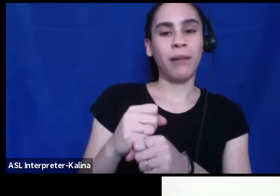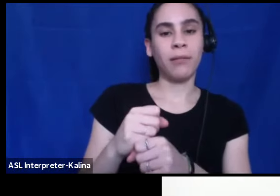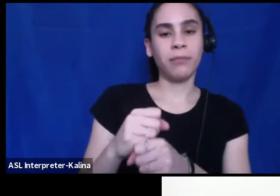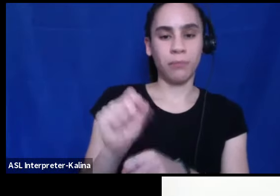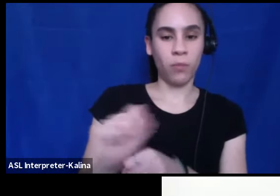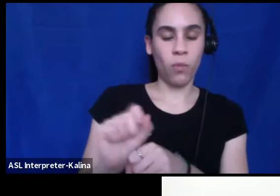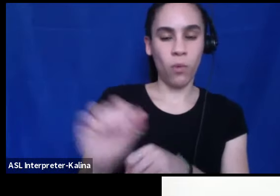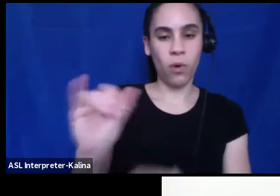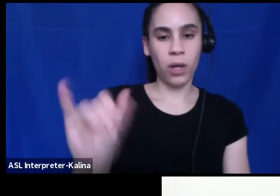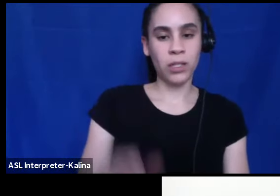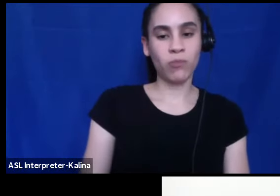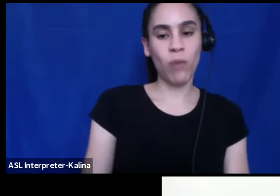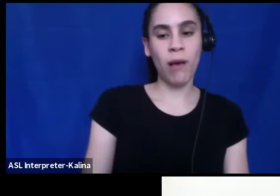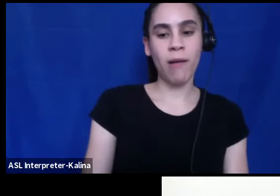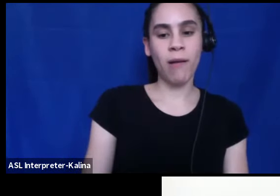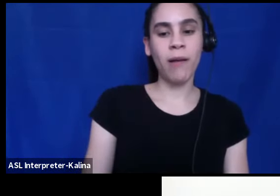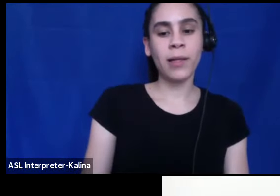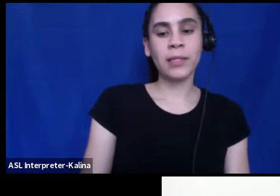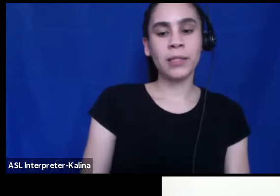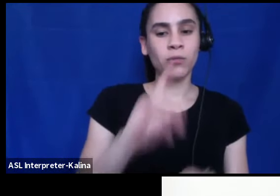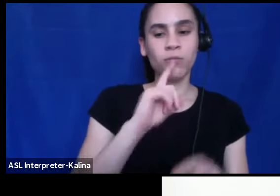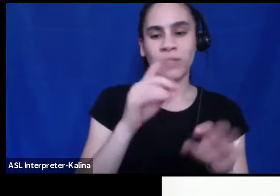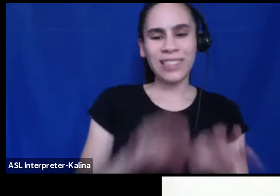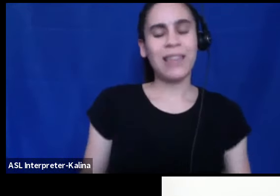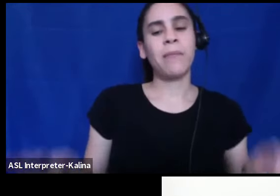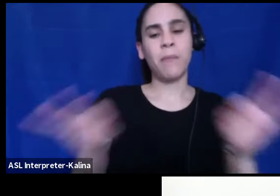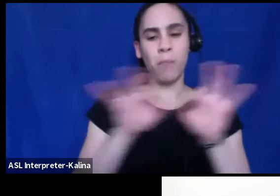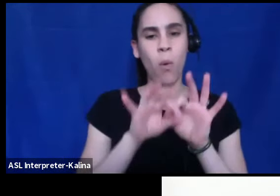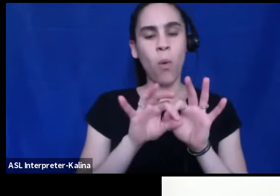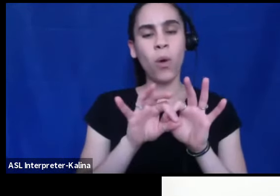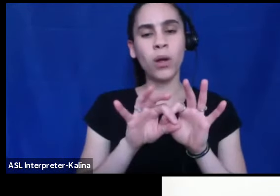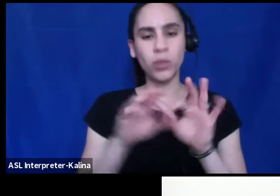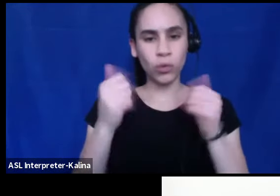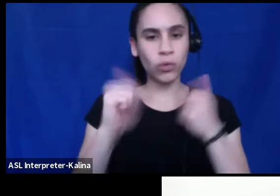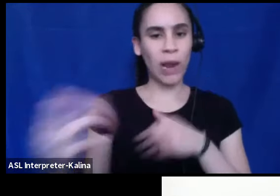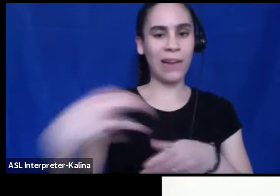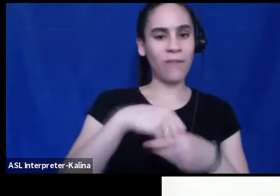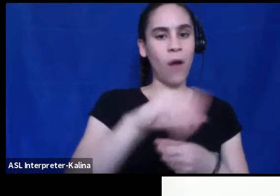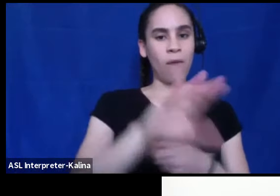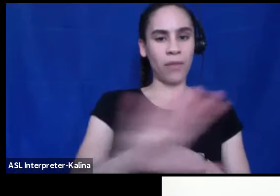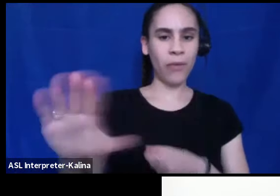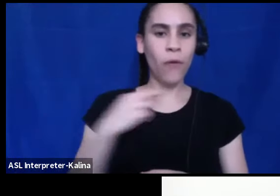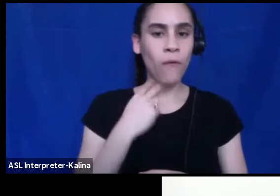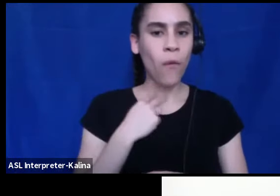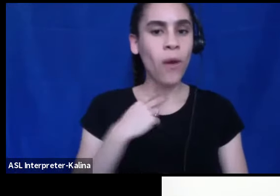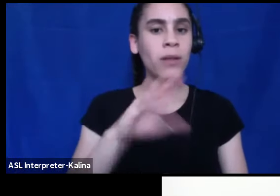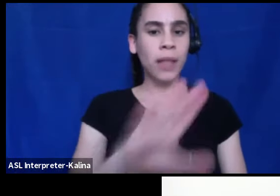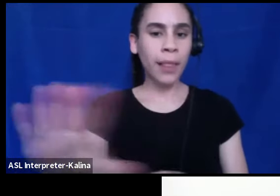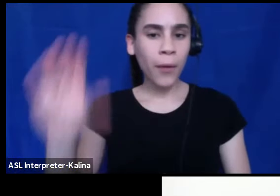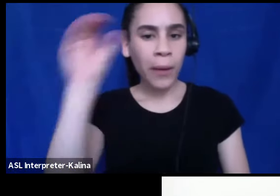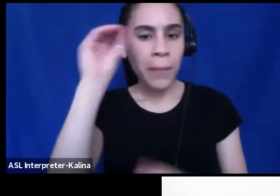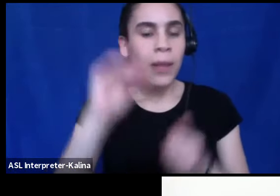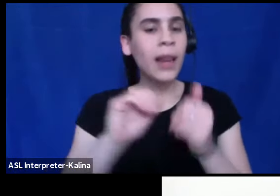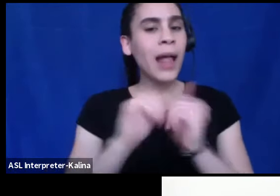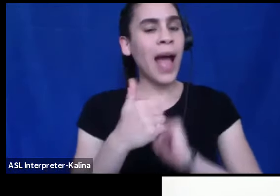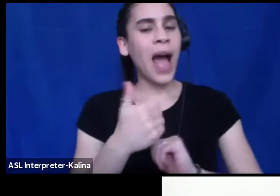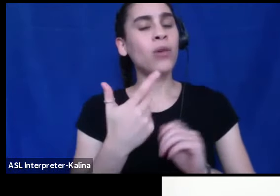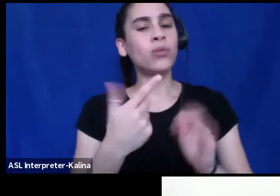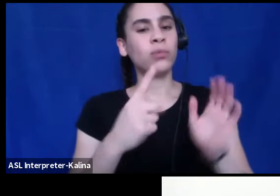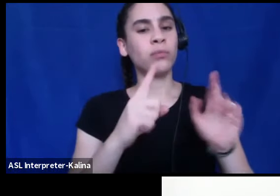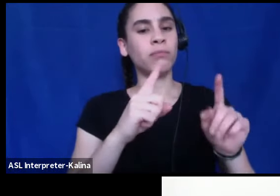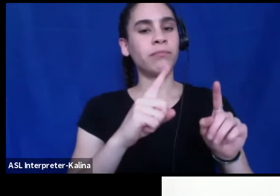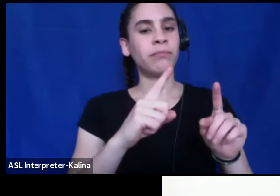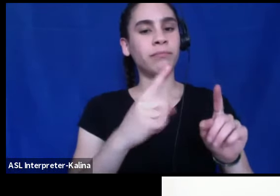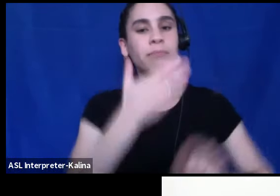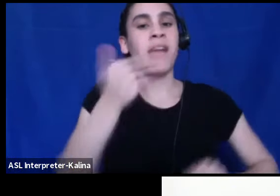that's where it's really important to bring those voices to the table to help understand what are ways that we can represent that. And it's not easy.